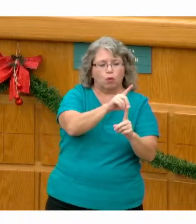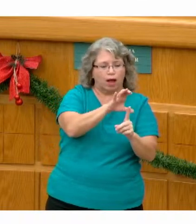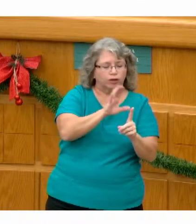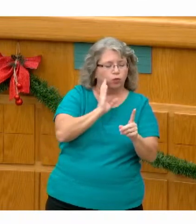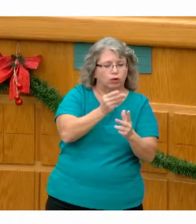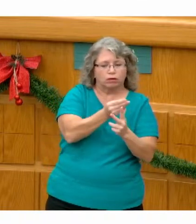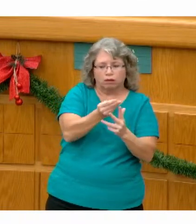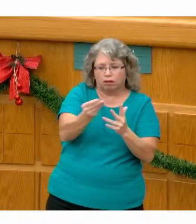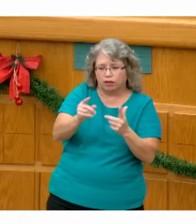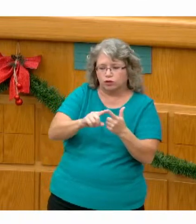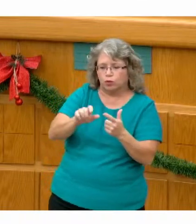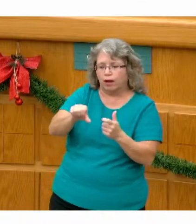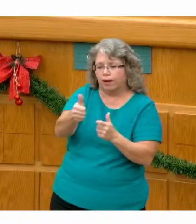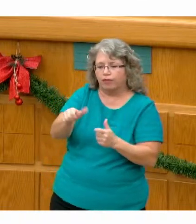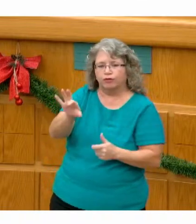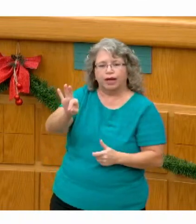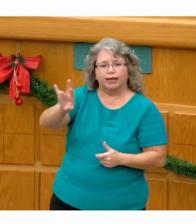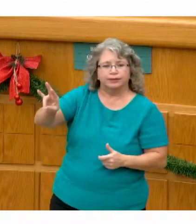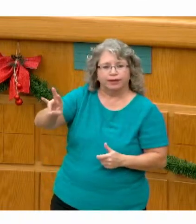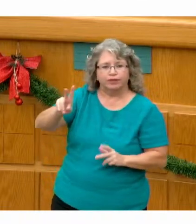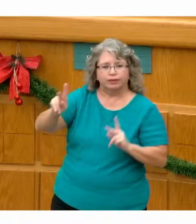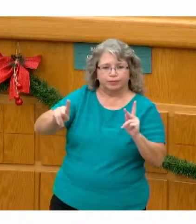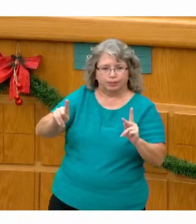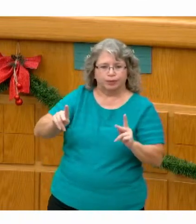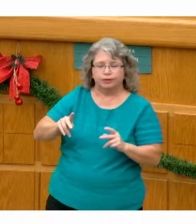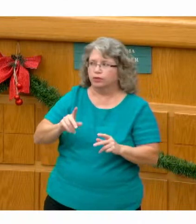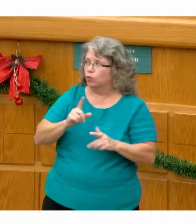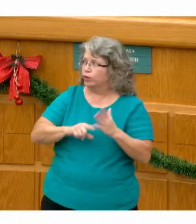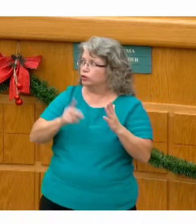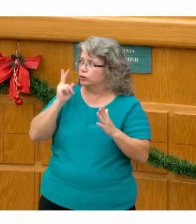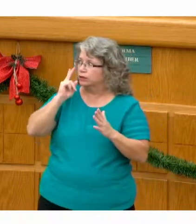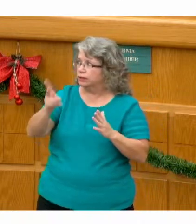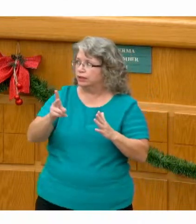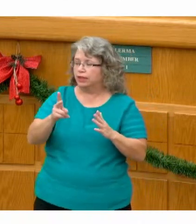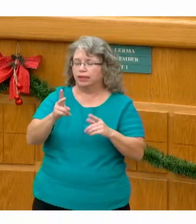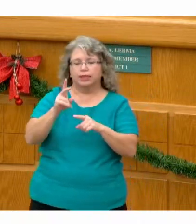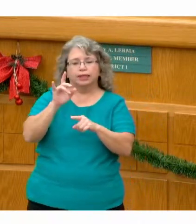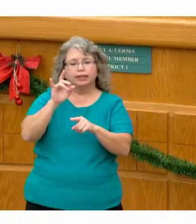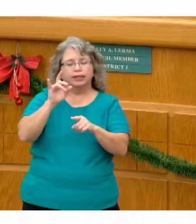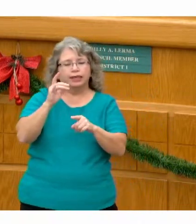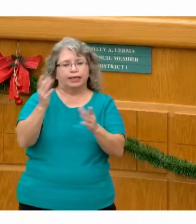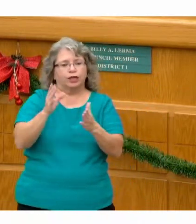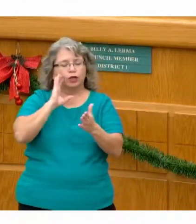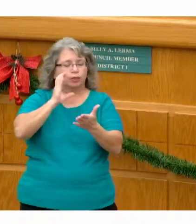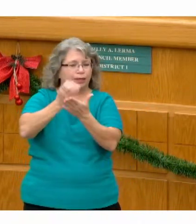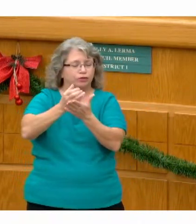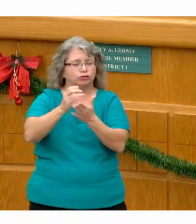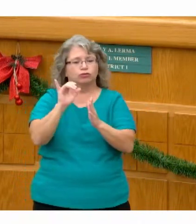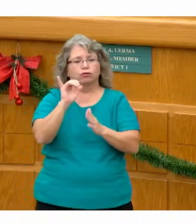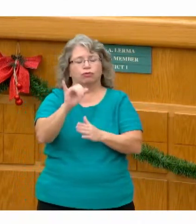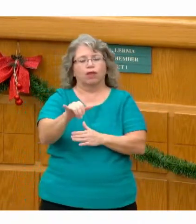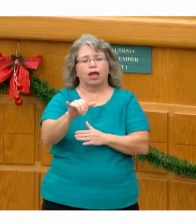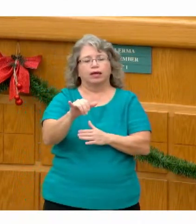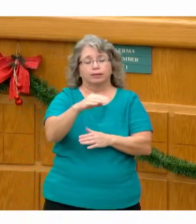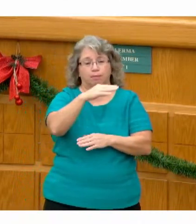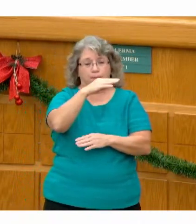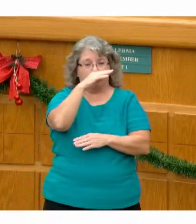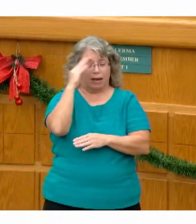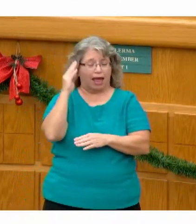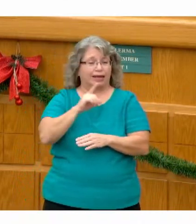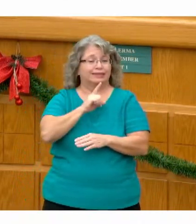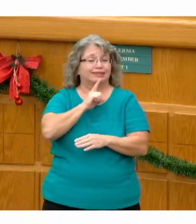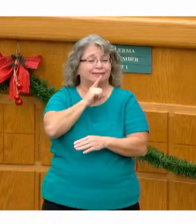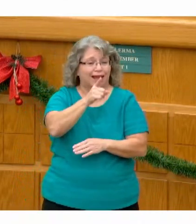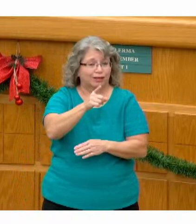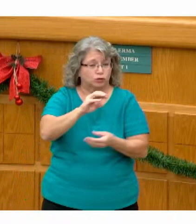what you see in the graphic is the calibration of our model against the data. The black is the actual data, the number of